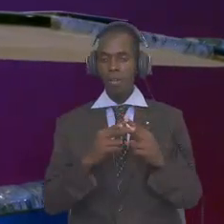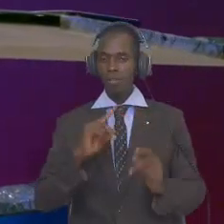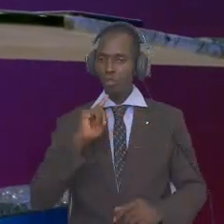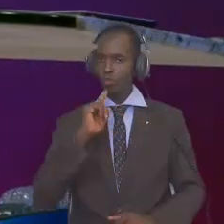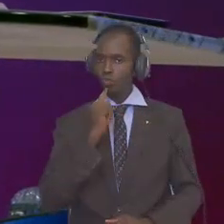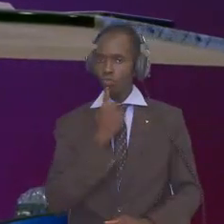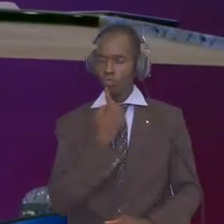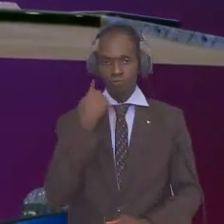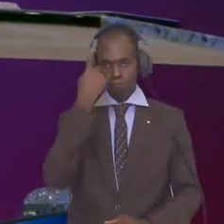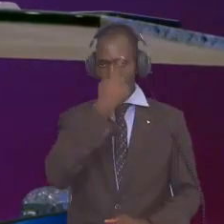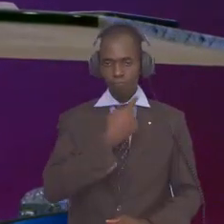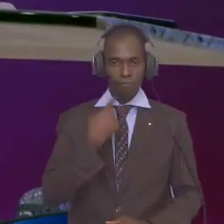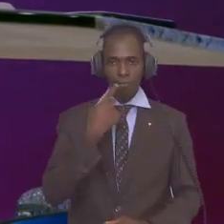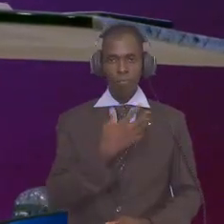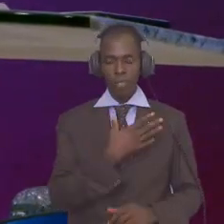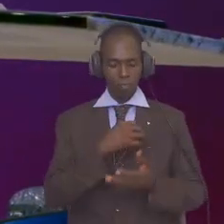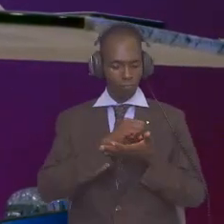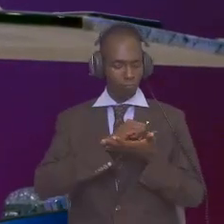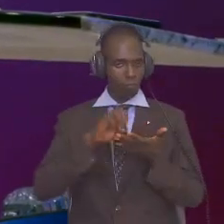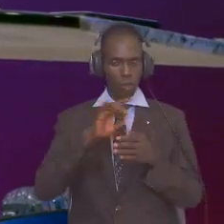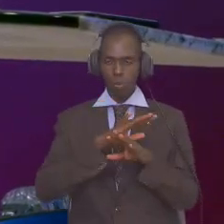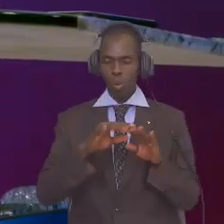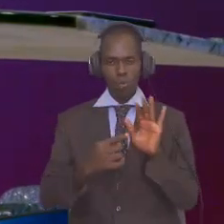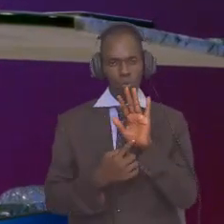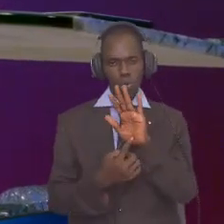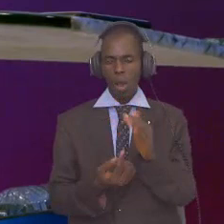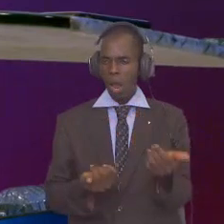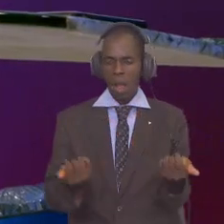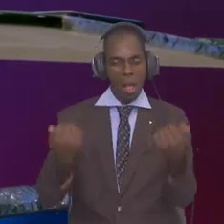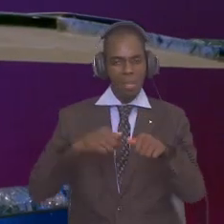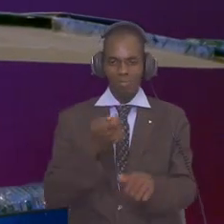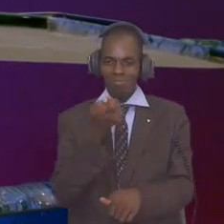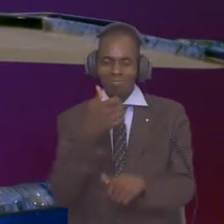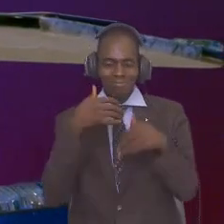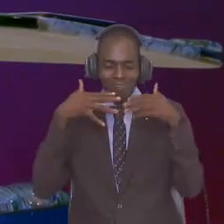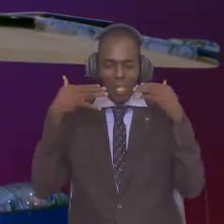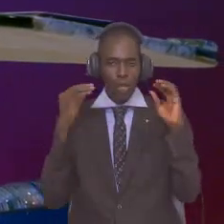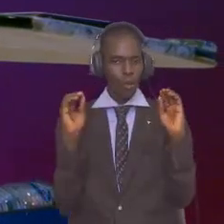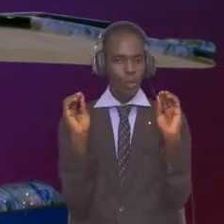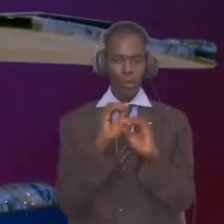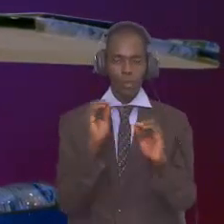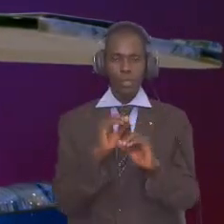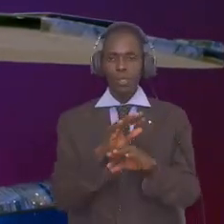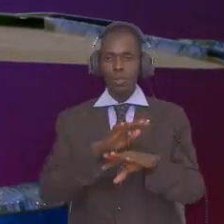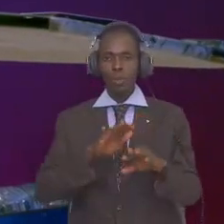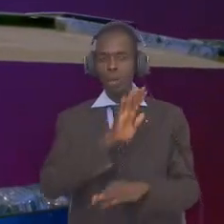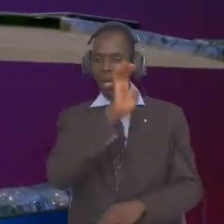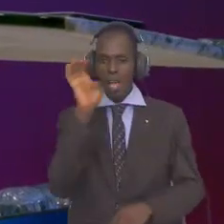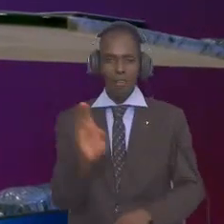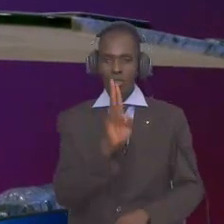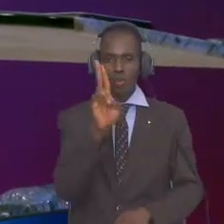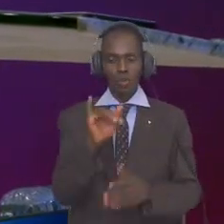and sanctified, and don't show any kind of smile, and don't ever use the word